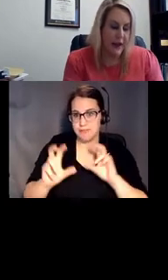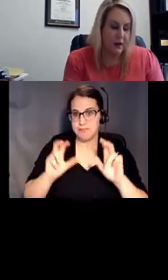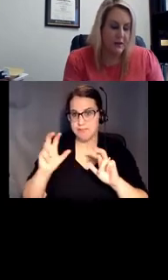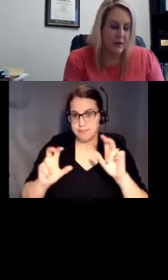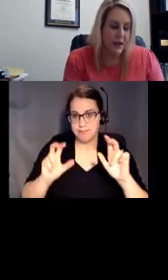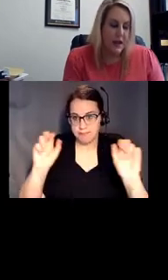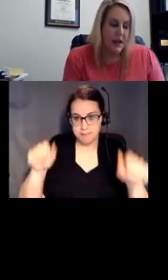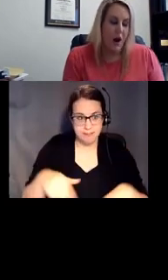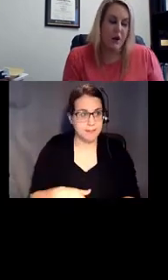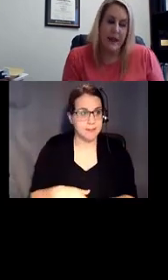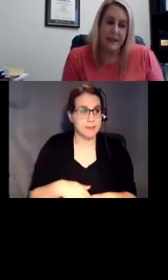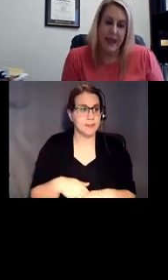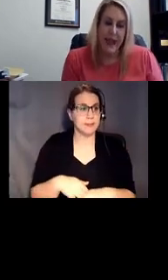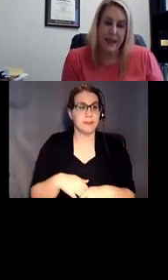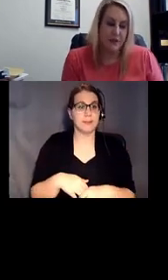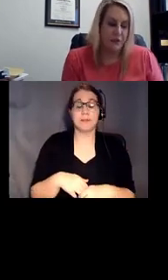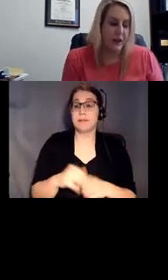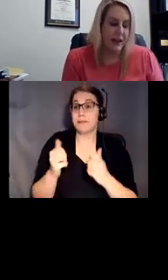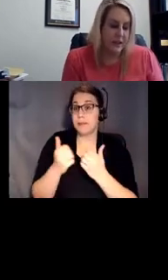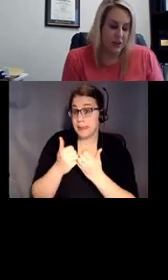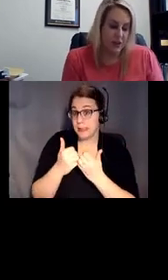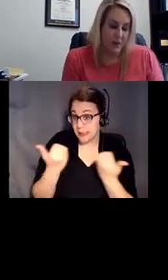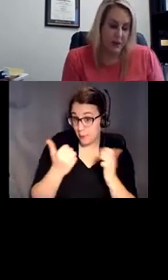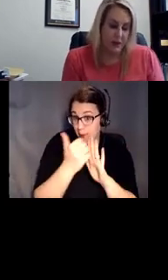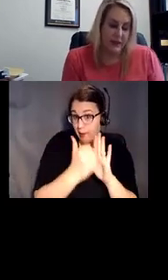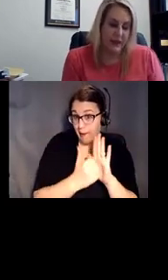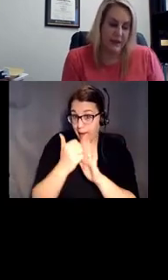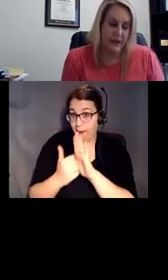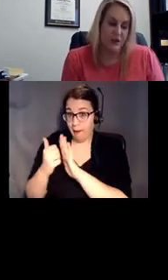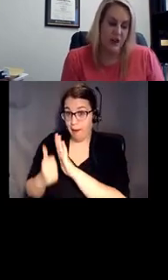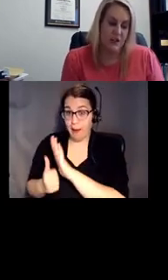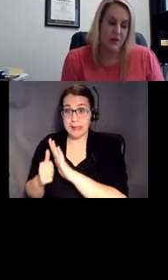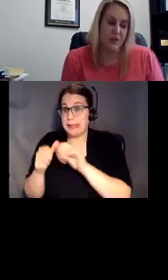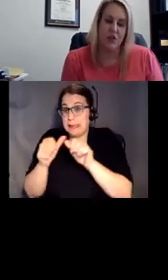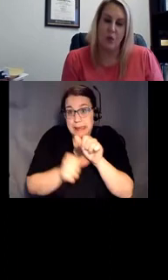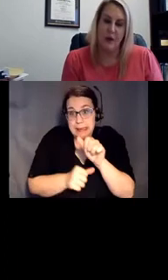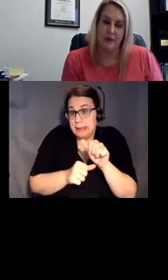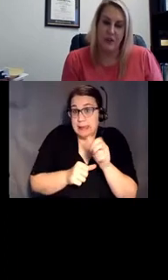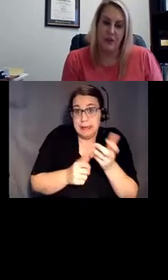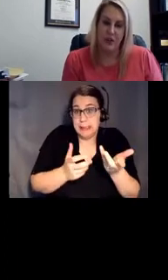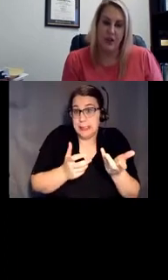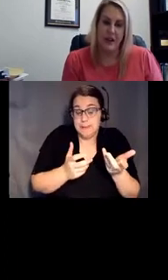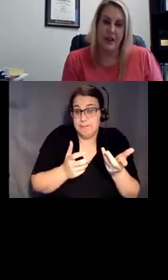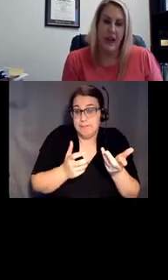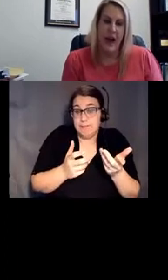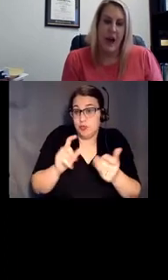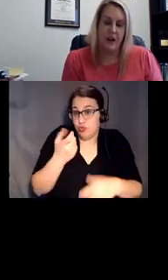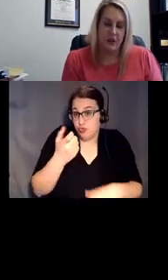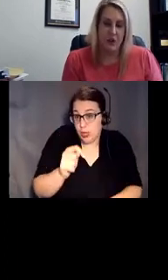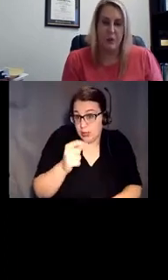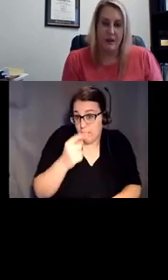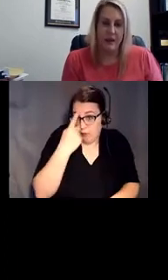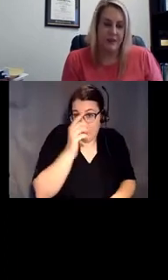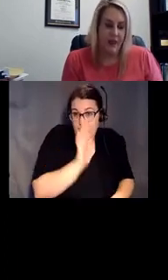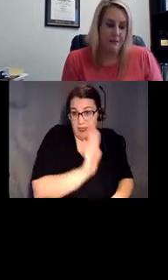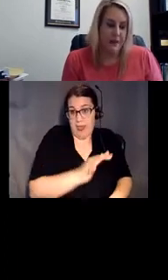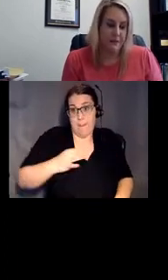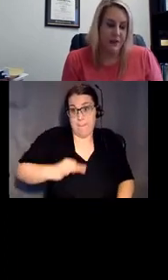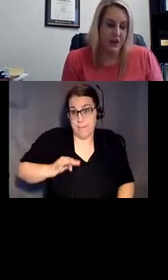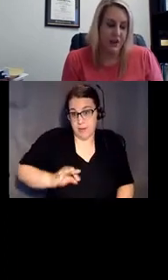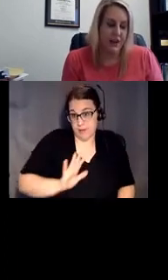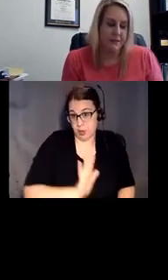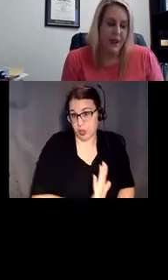Separate accounts are maintained for each supplemental needs trust for the sole beneficiary or sole benefit of